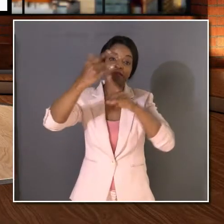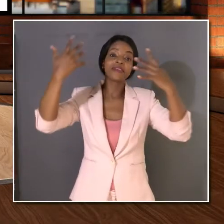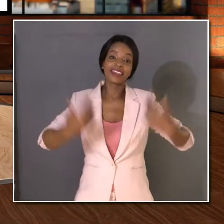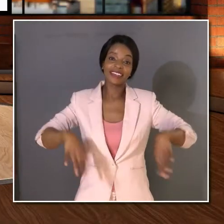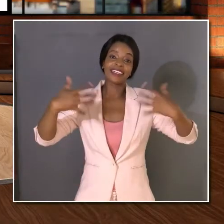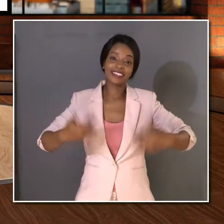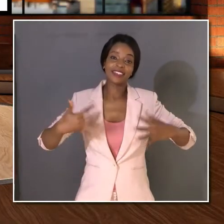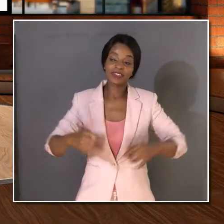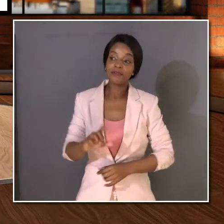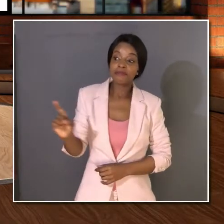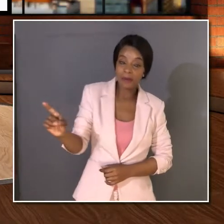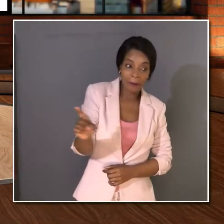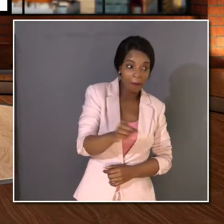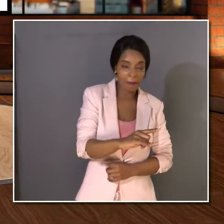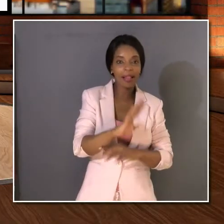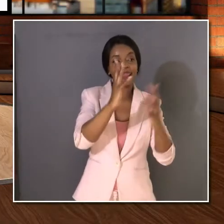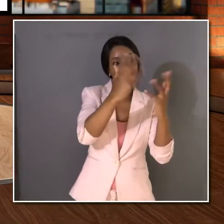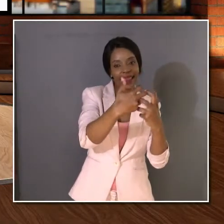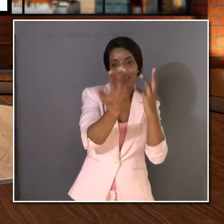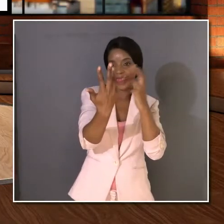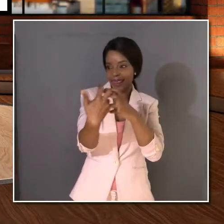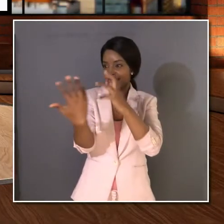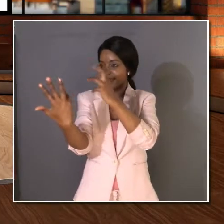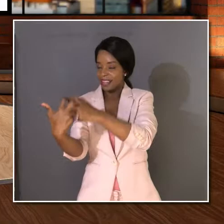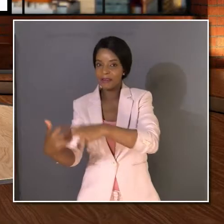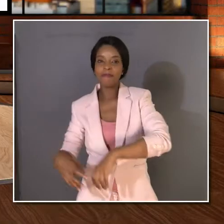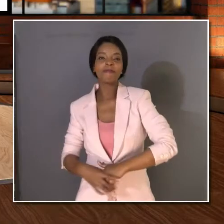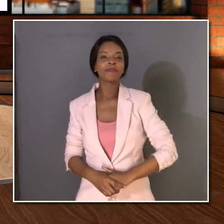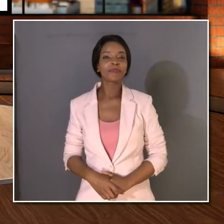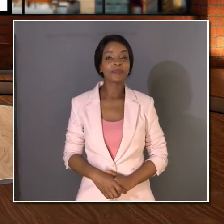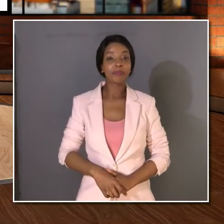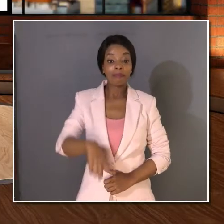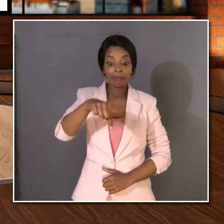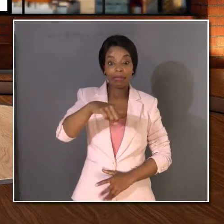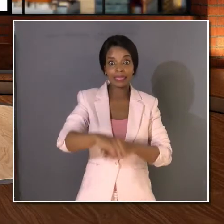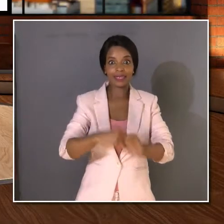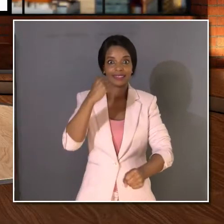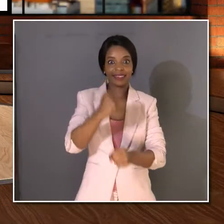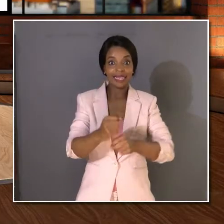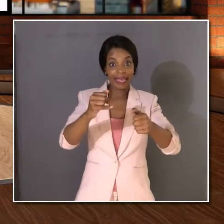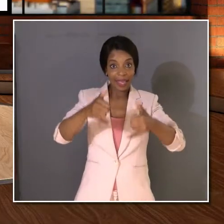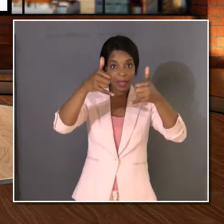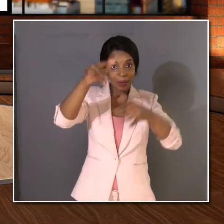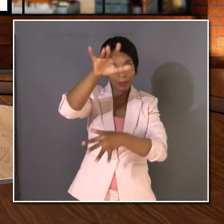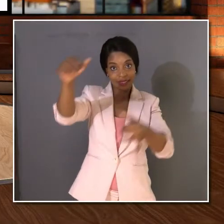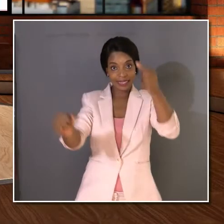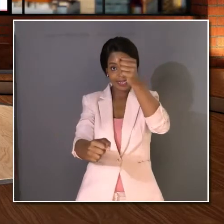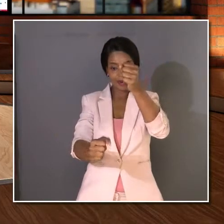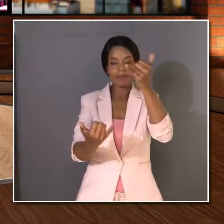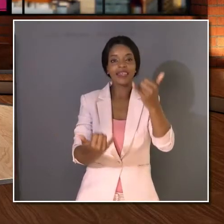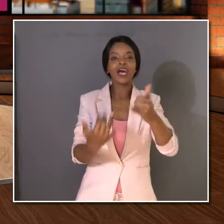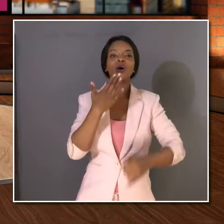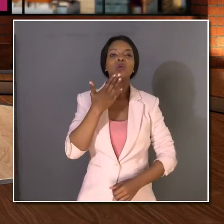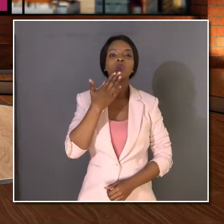all deserve it. Now, to wrap up this year's awards, please join me in welcoming Bridget Evans, Director